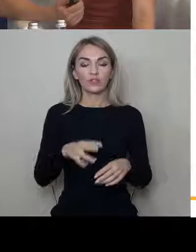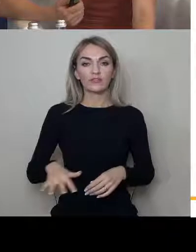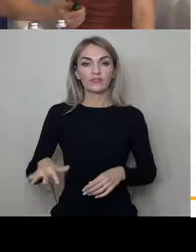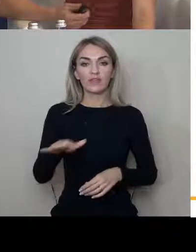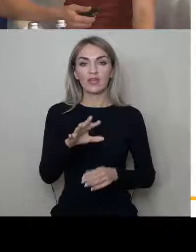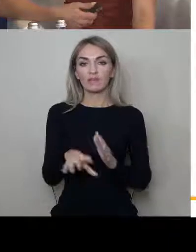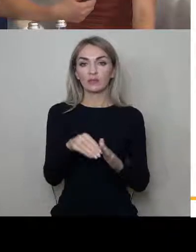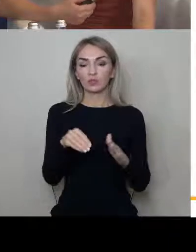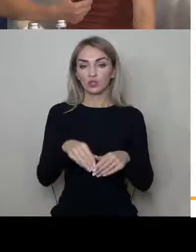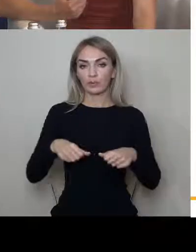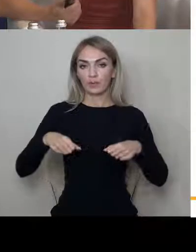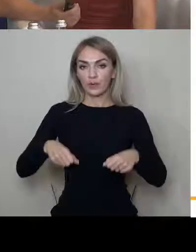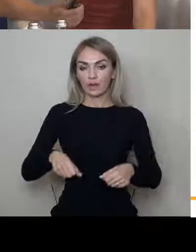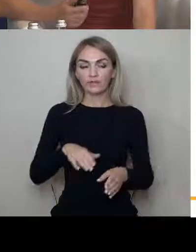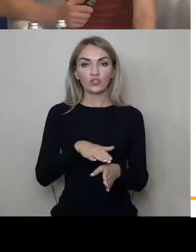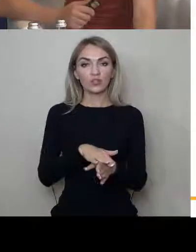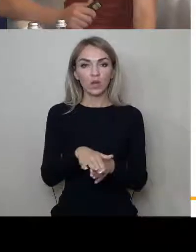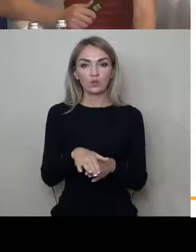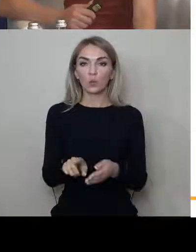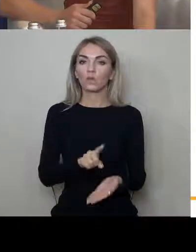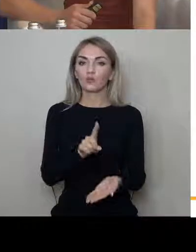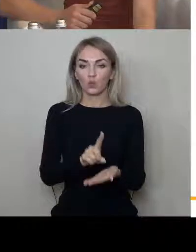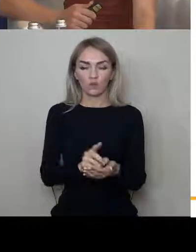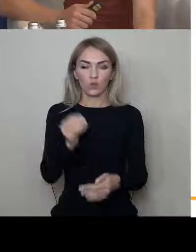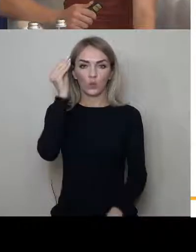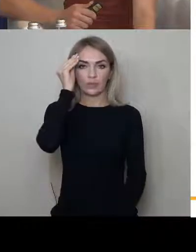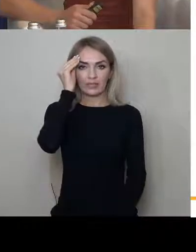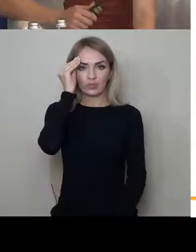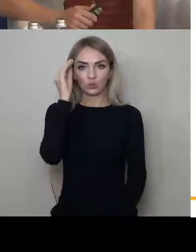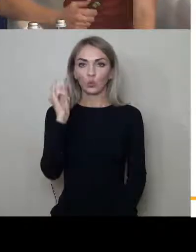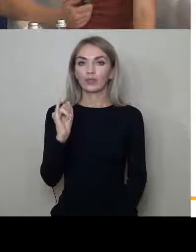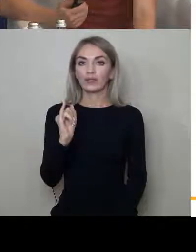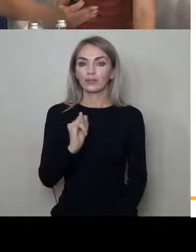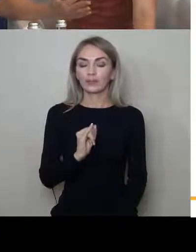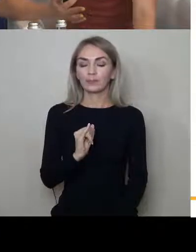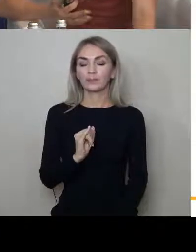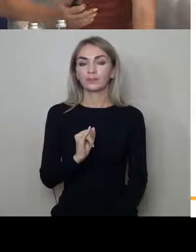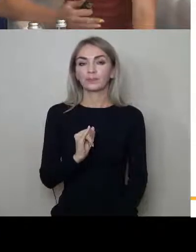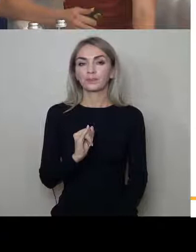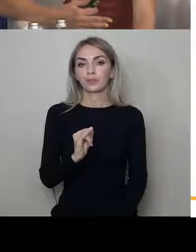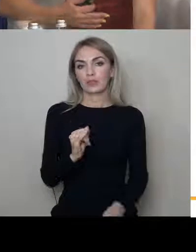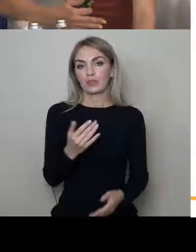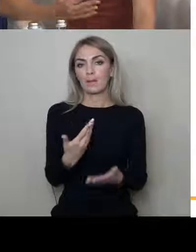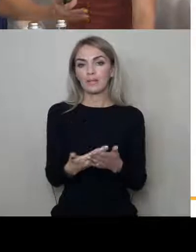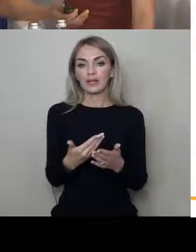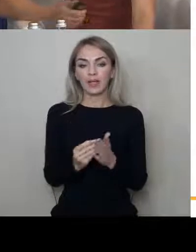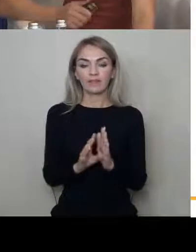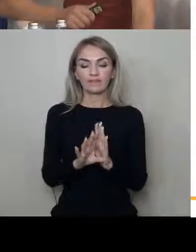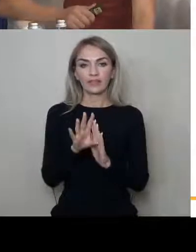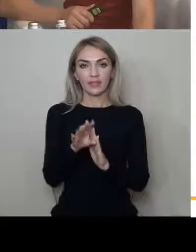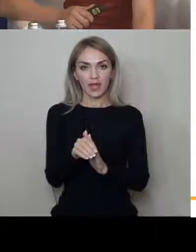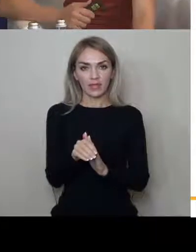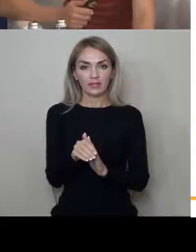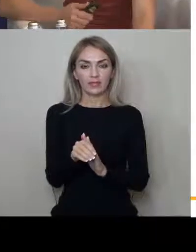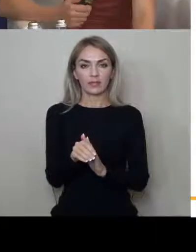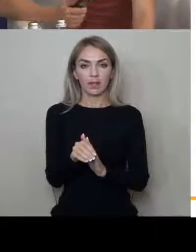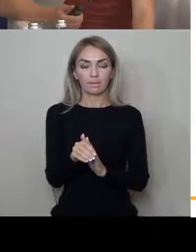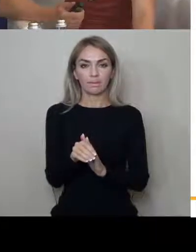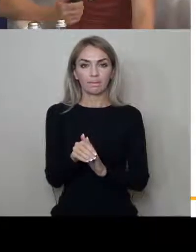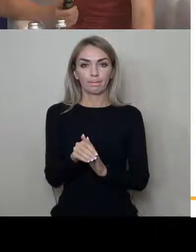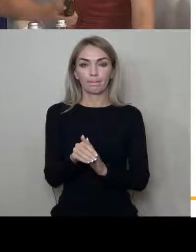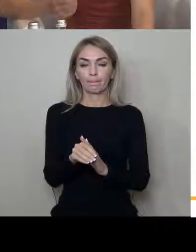offenses related to election rights are committed deliberately or intentionally, and for